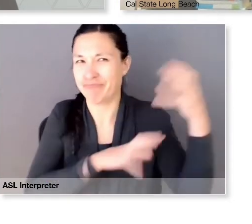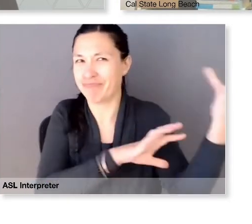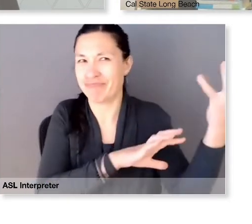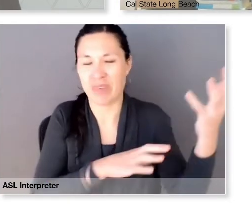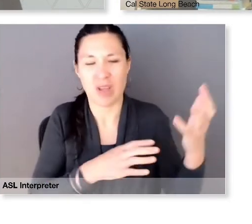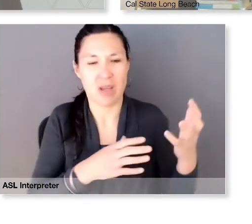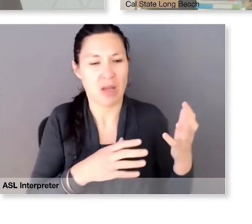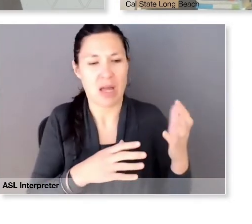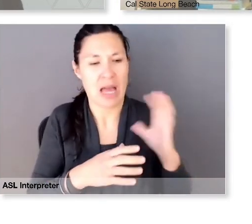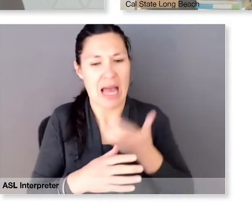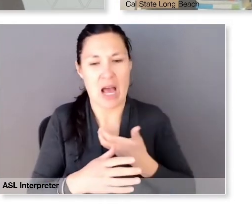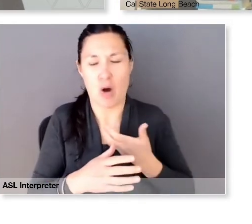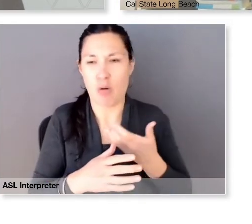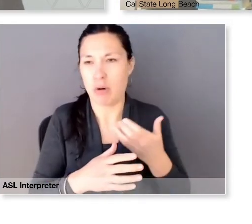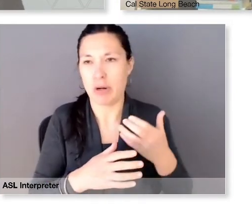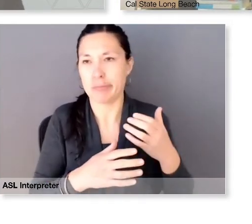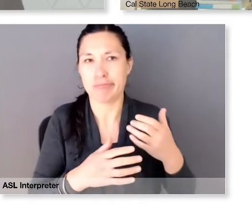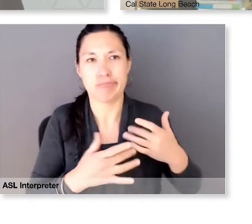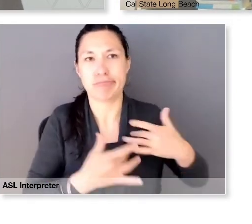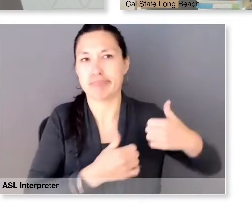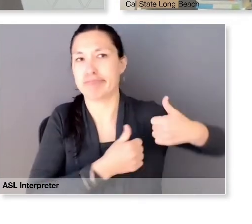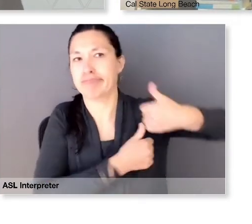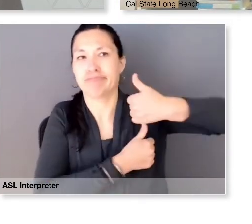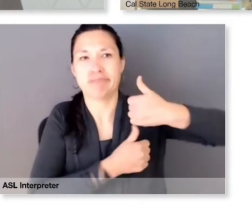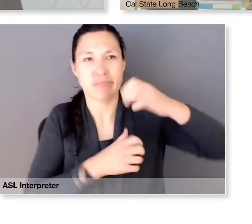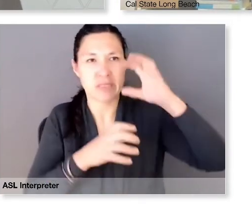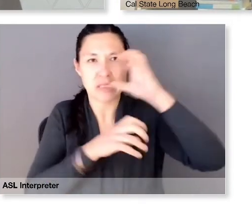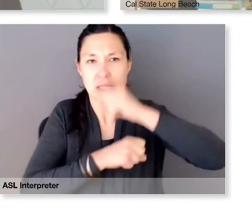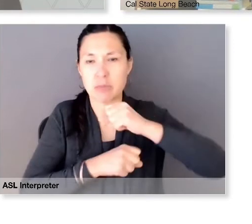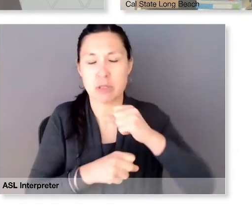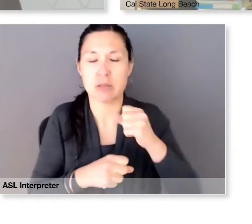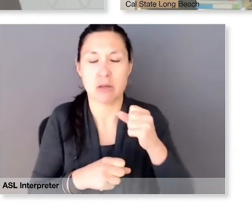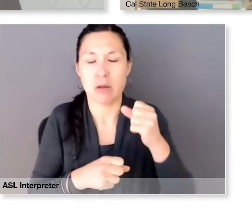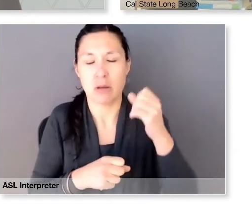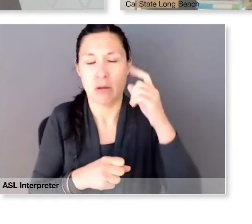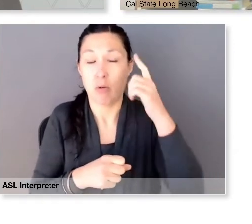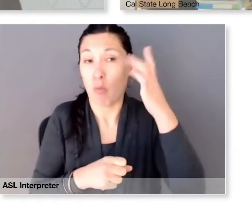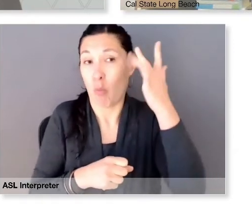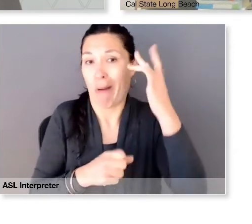assumptions that we have either through our culture or through